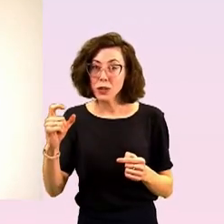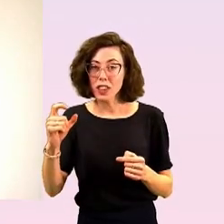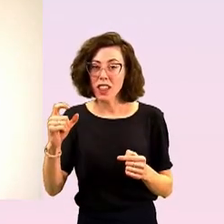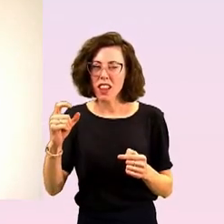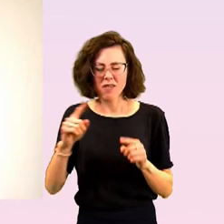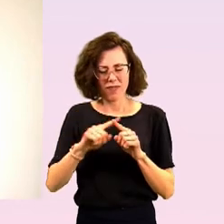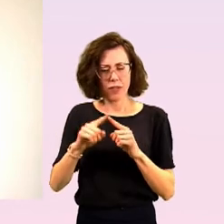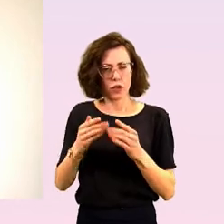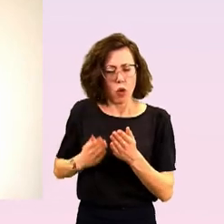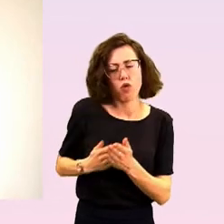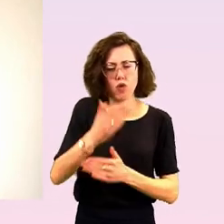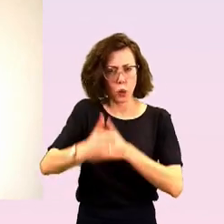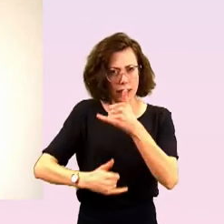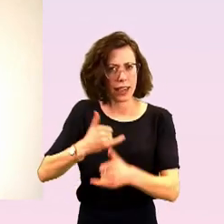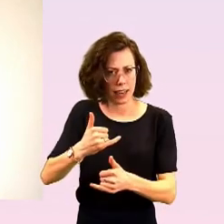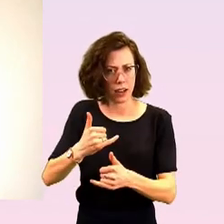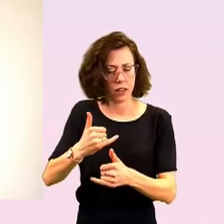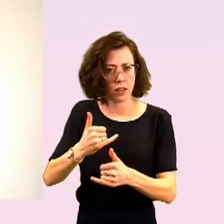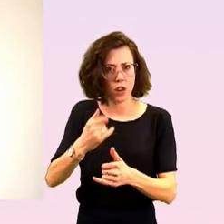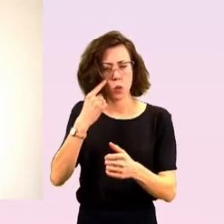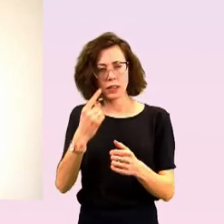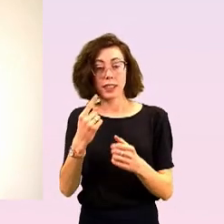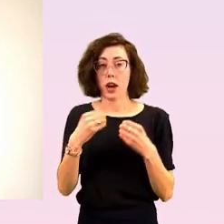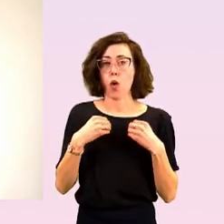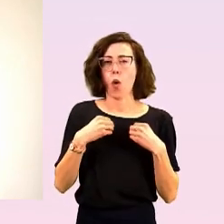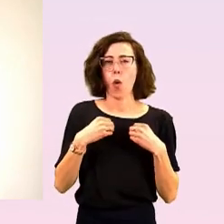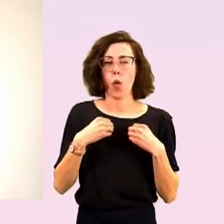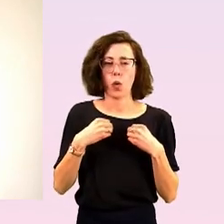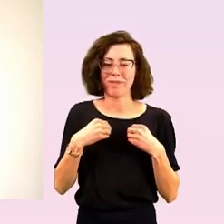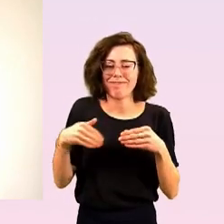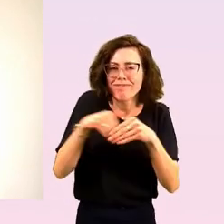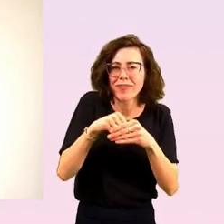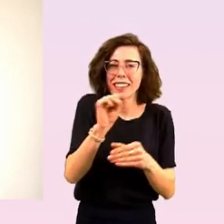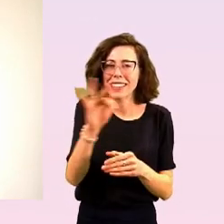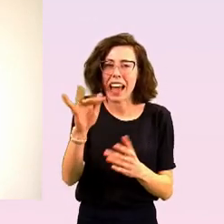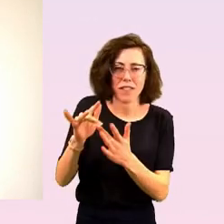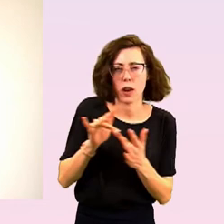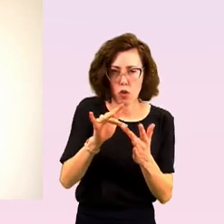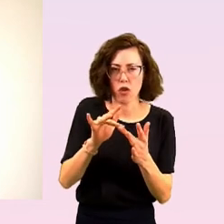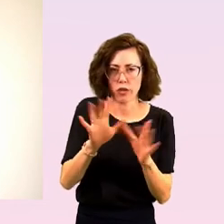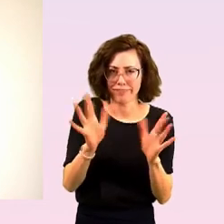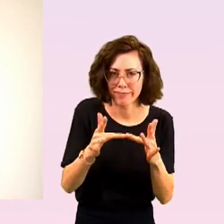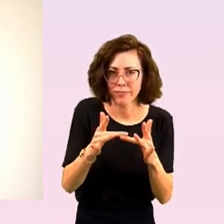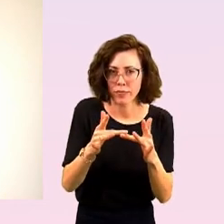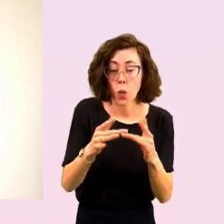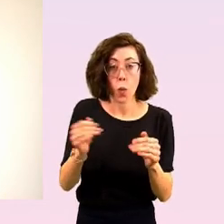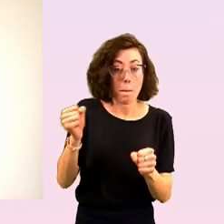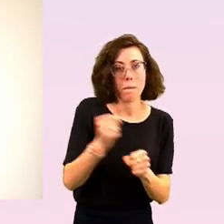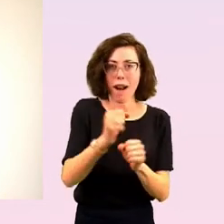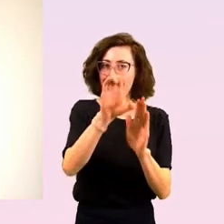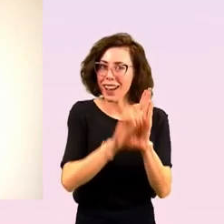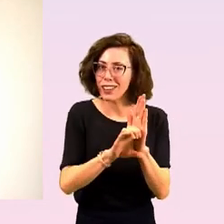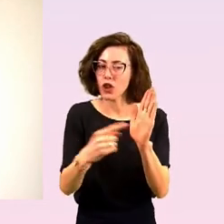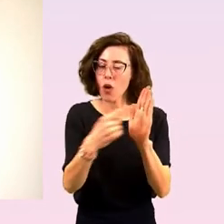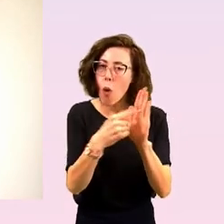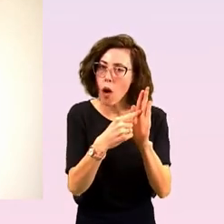during the year, we'll have something up on our intranet promoting something LGBT. We'll mark Trans